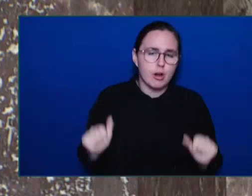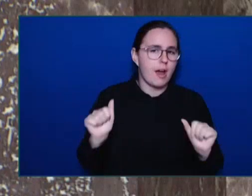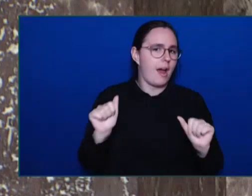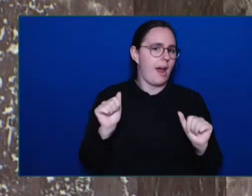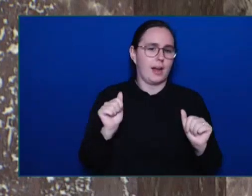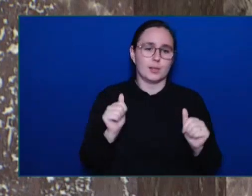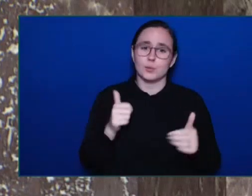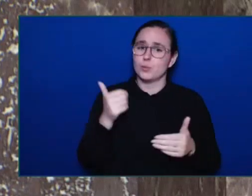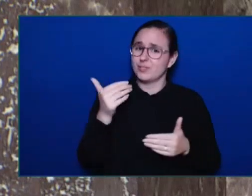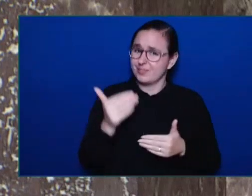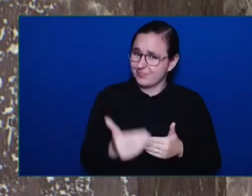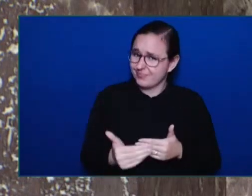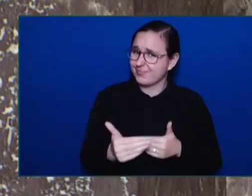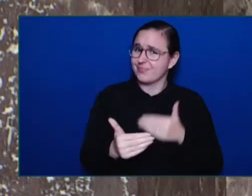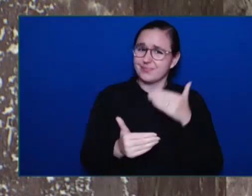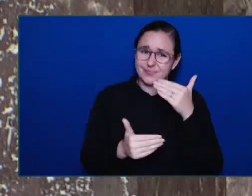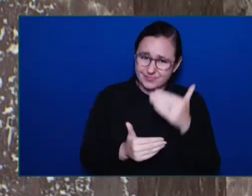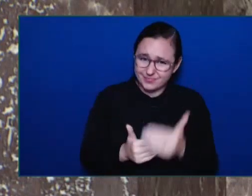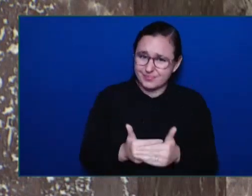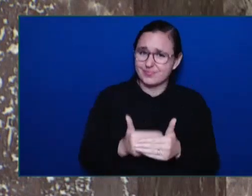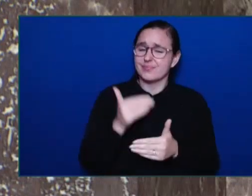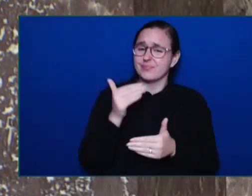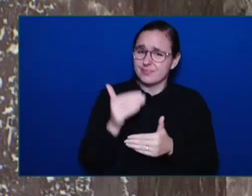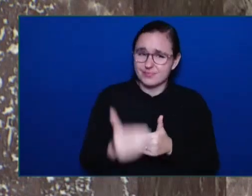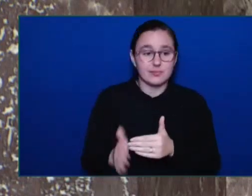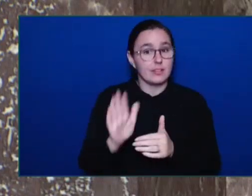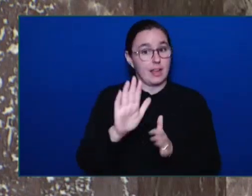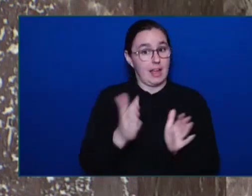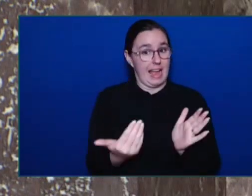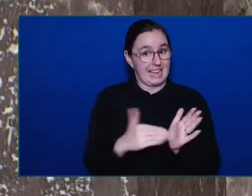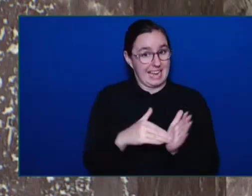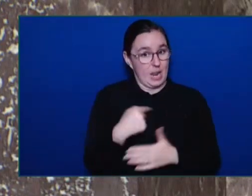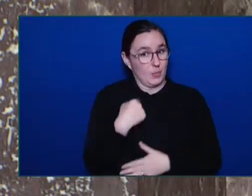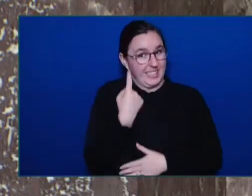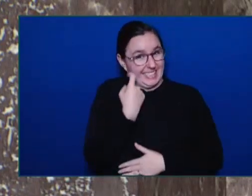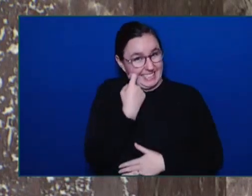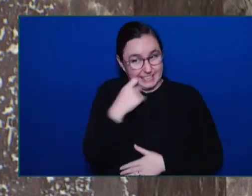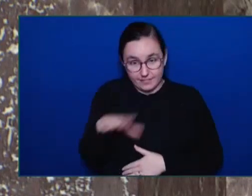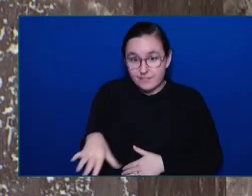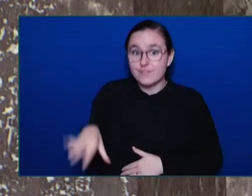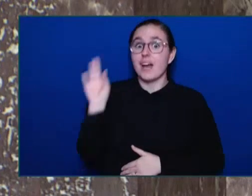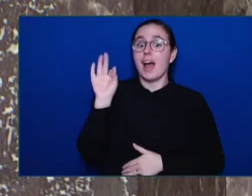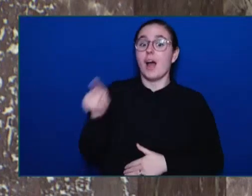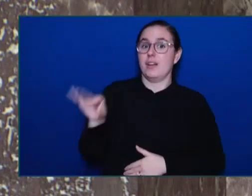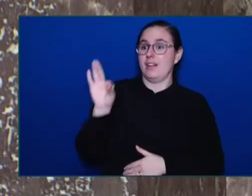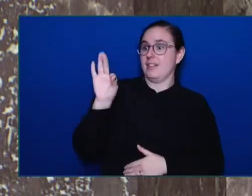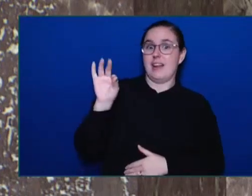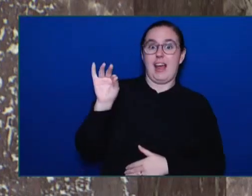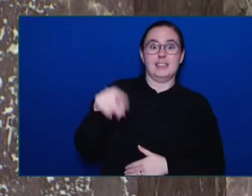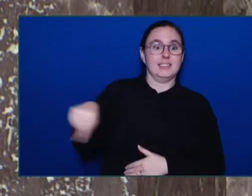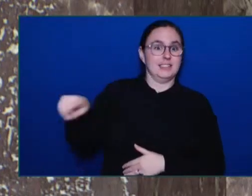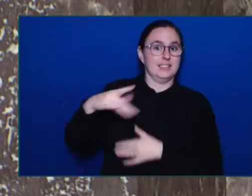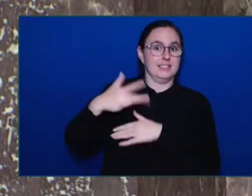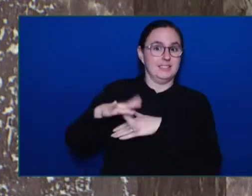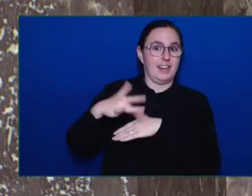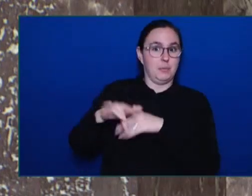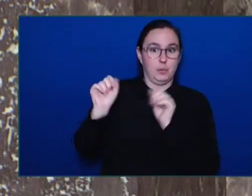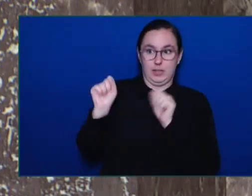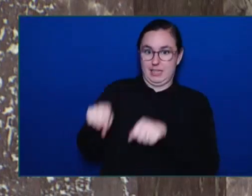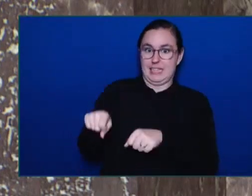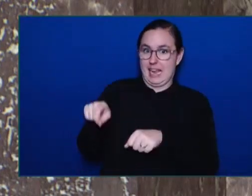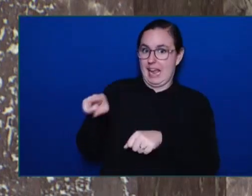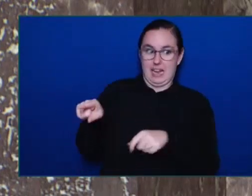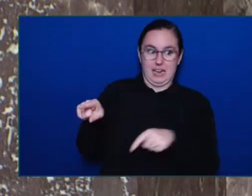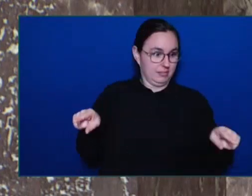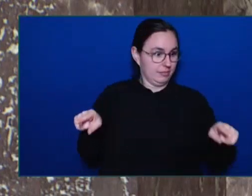encampment. We were able to provide yesterday shelters for everybody that needed it. We have 98 units now that